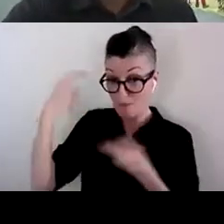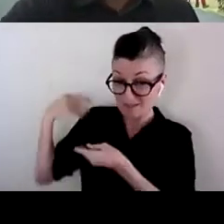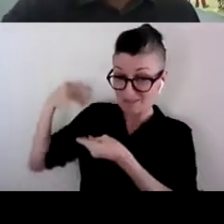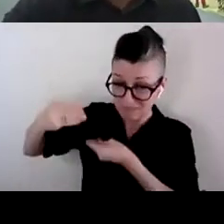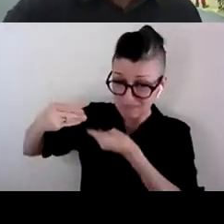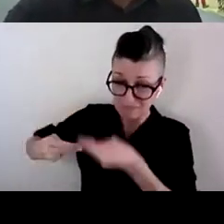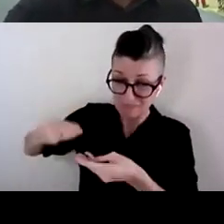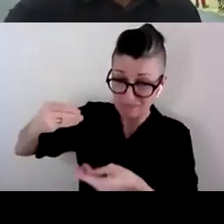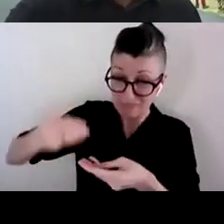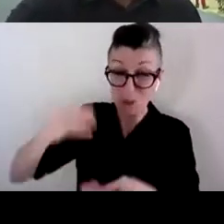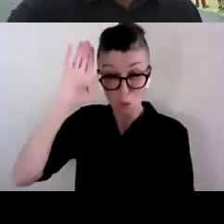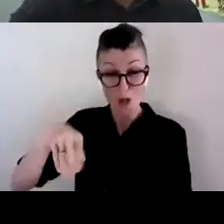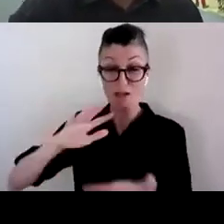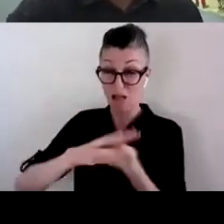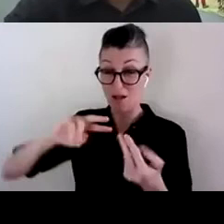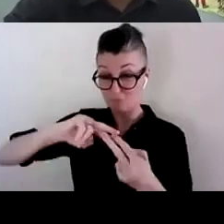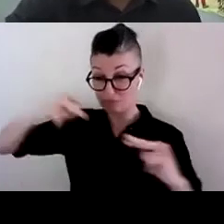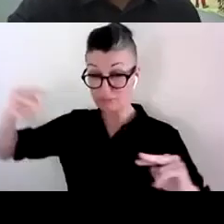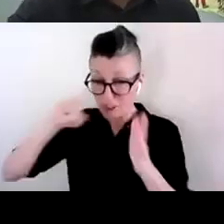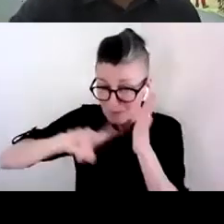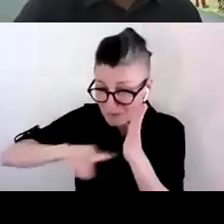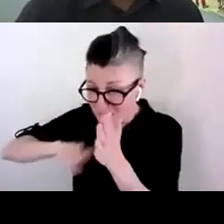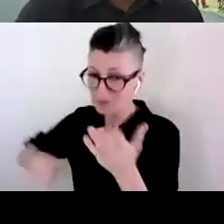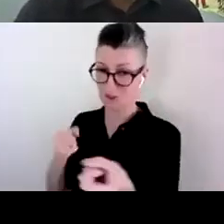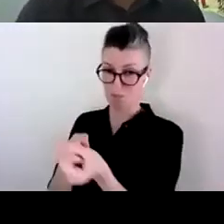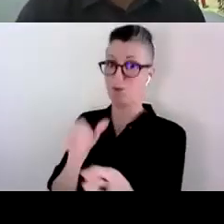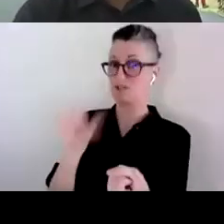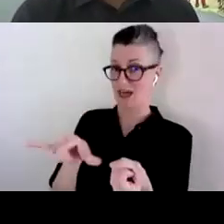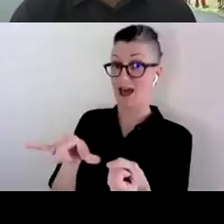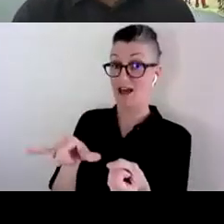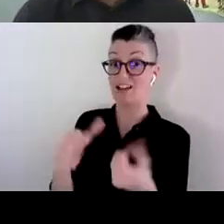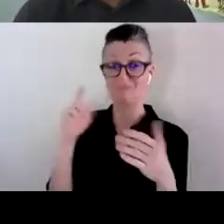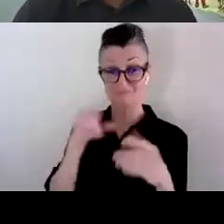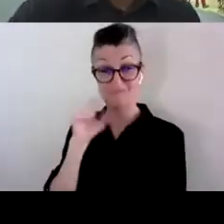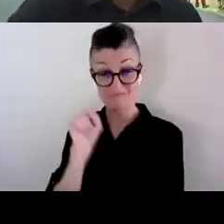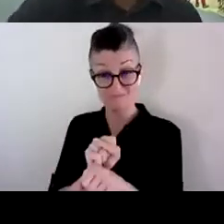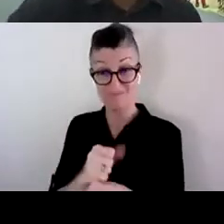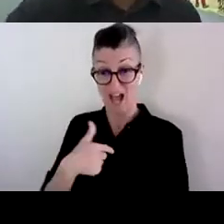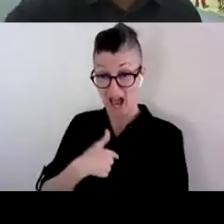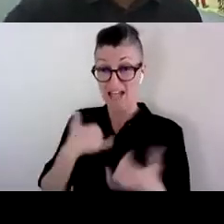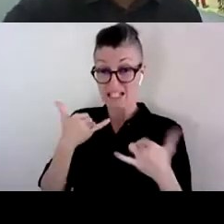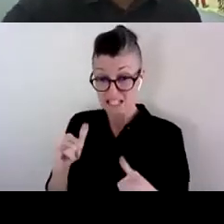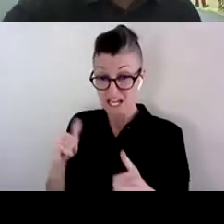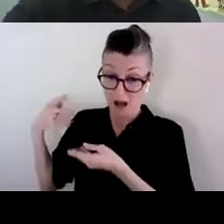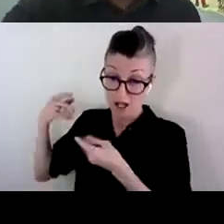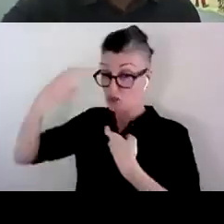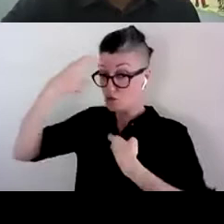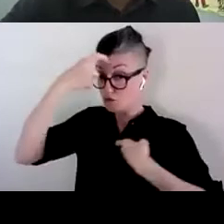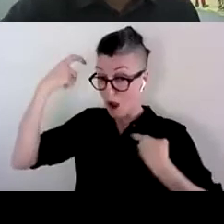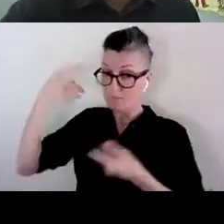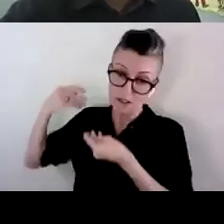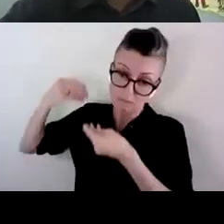this. So all of those historical experiences of racism, of colonialism, of imperialism that regarded